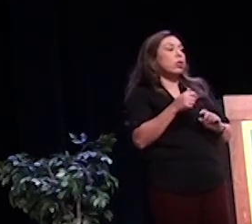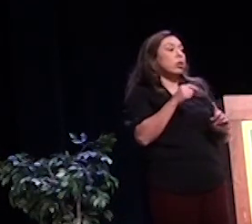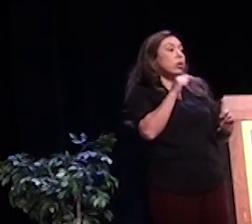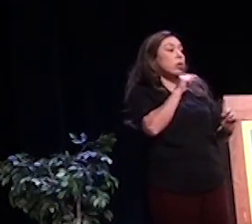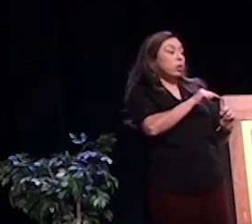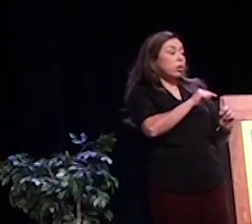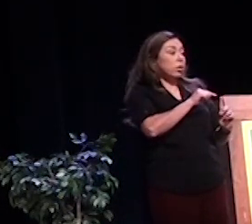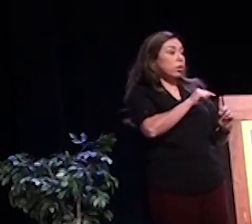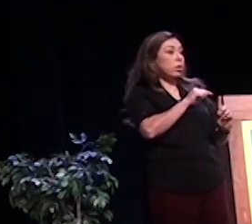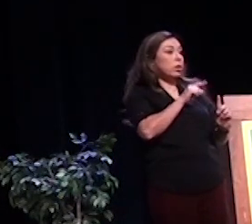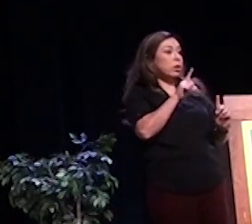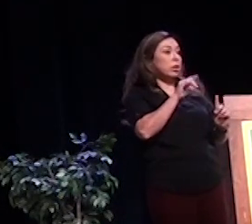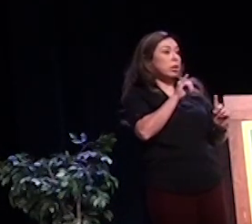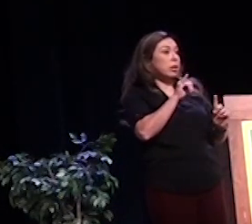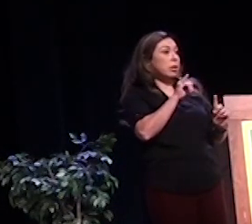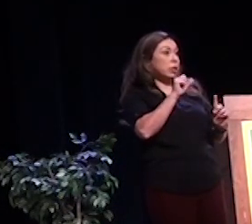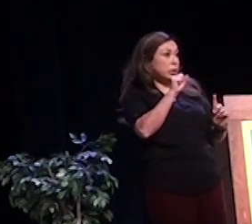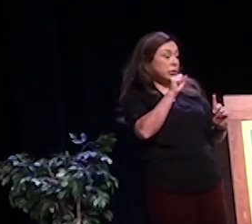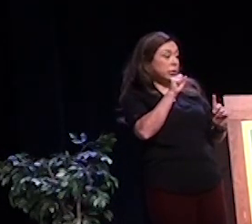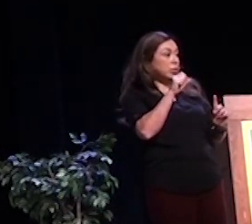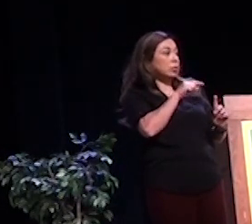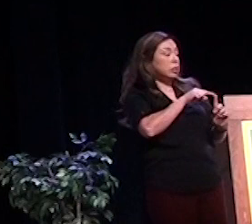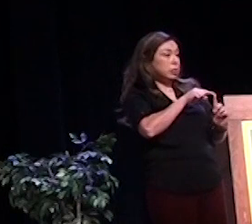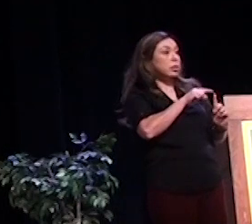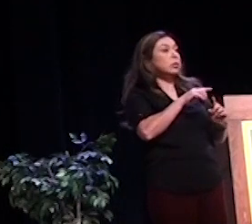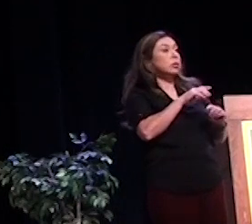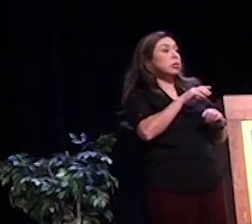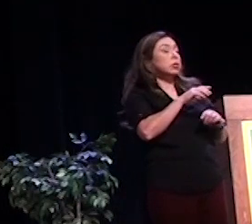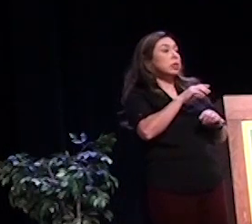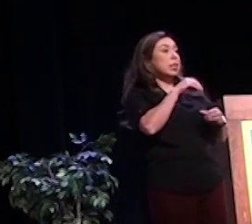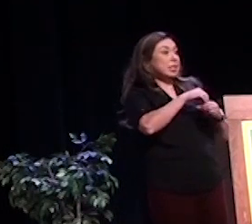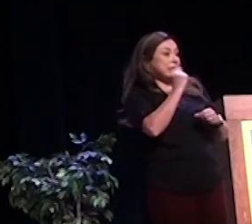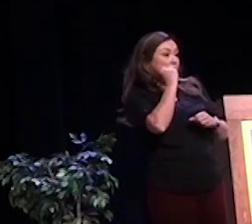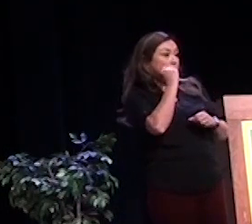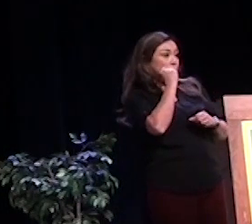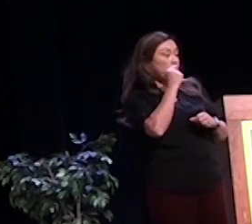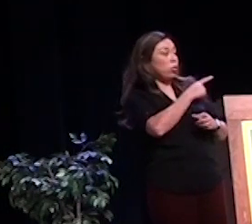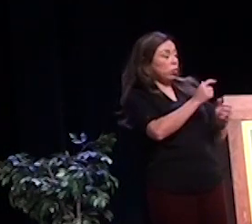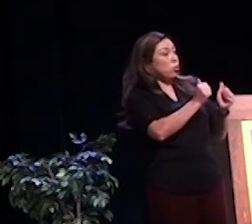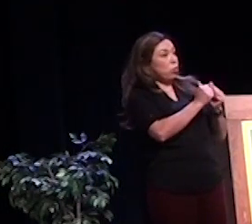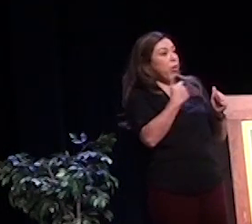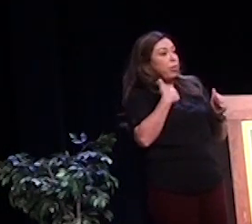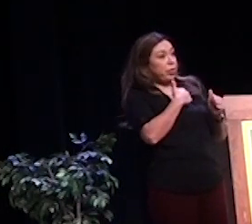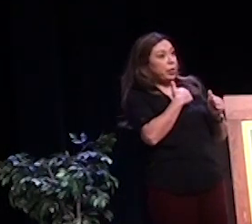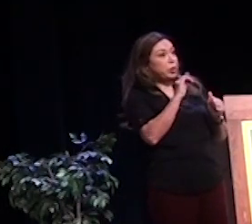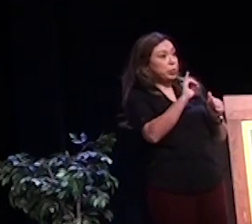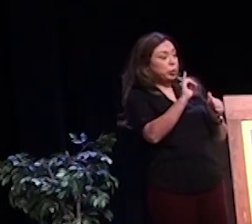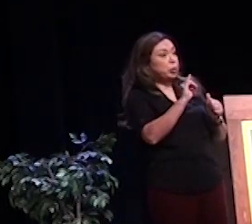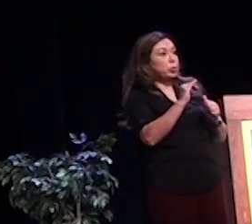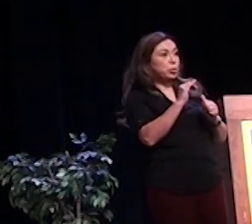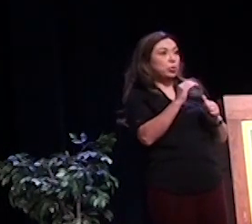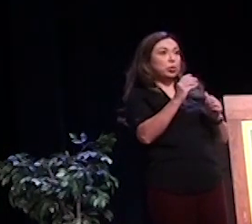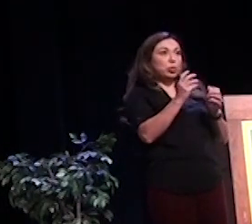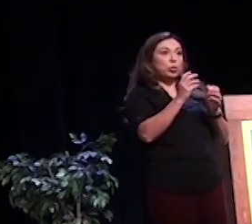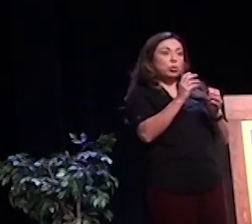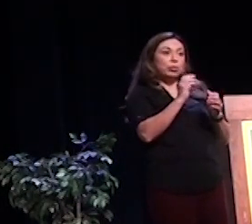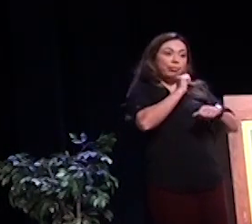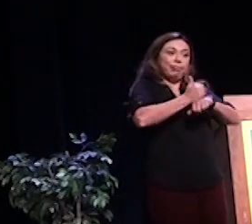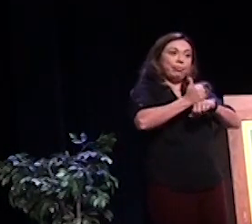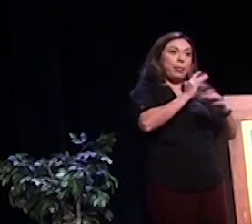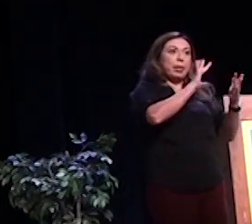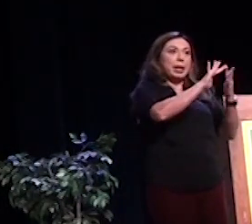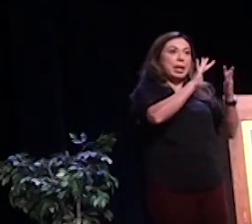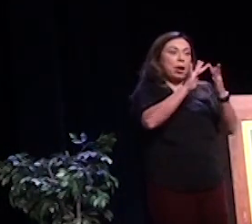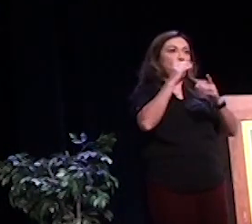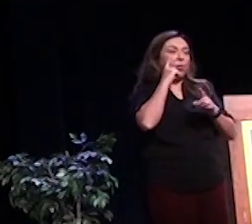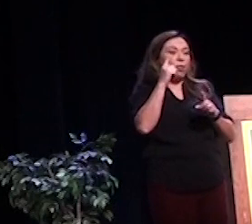then LISC, the Local Initiative Support Corporation of San Antonio. They were there with us as well to build this network for these